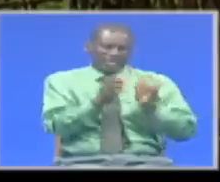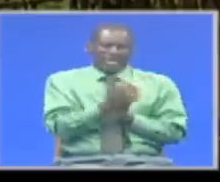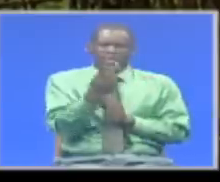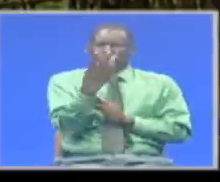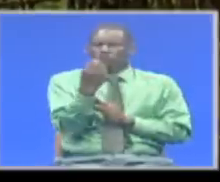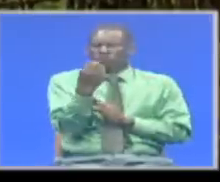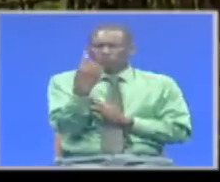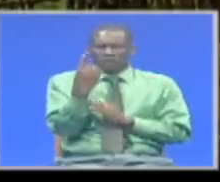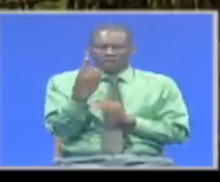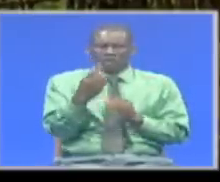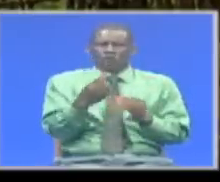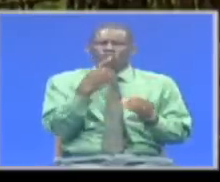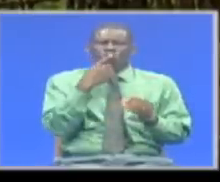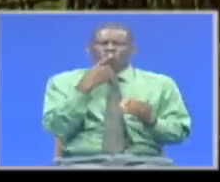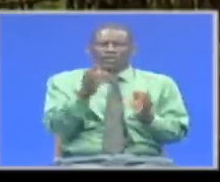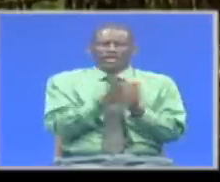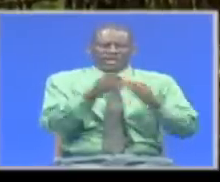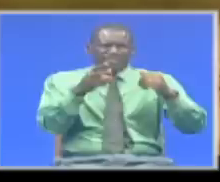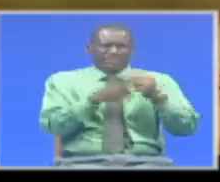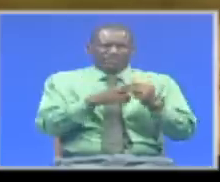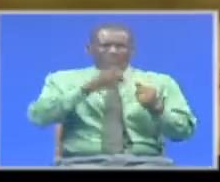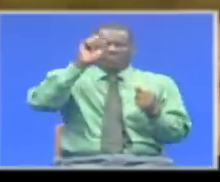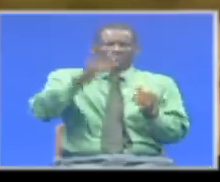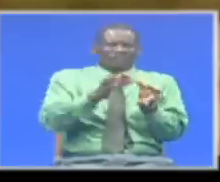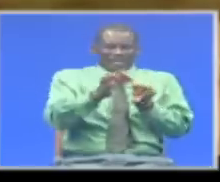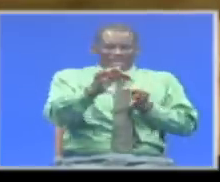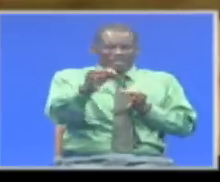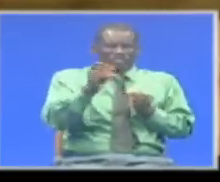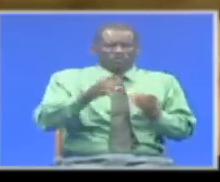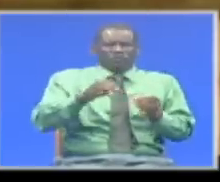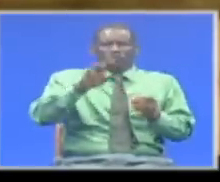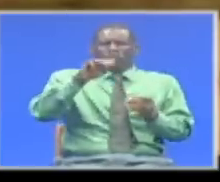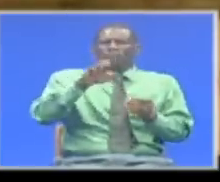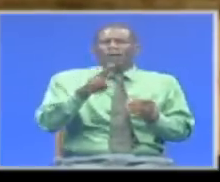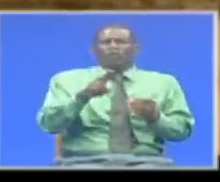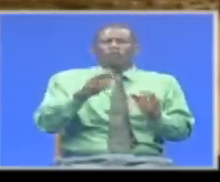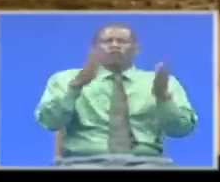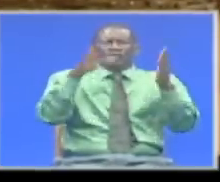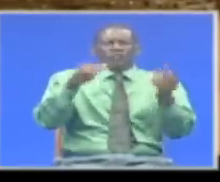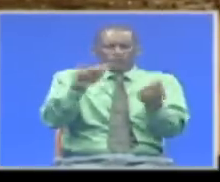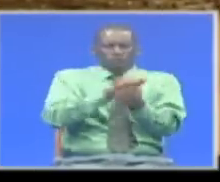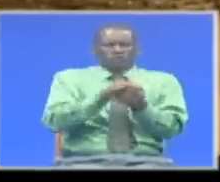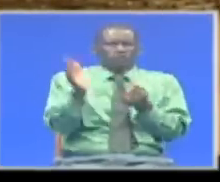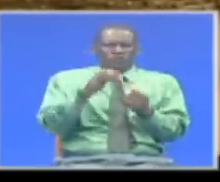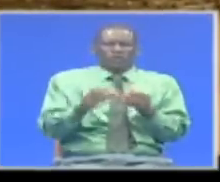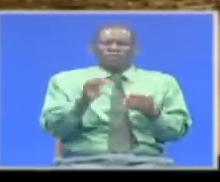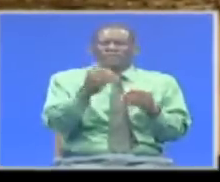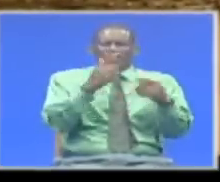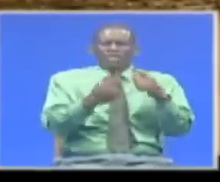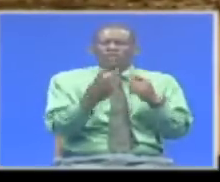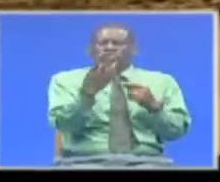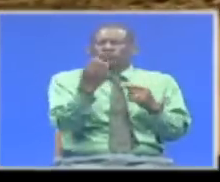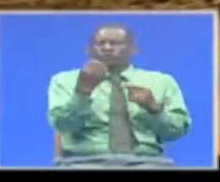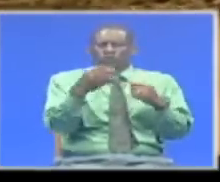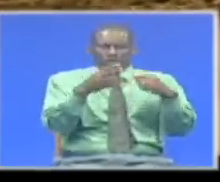2001, up to 107,000 hectares of the Mau Forest complex had been destroyed. By 2009, more than a